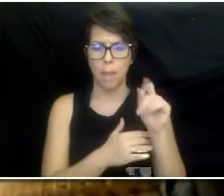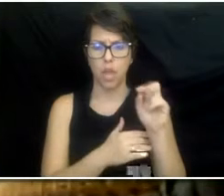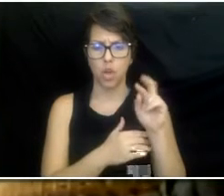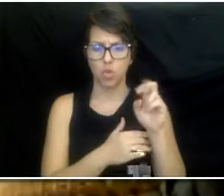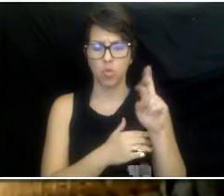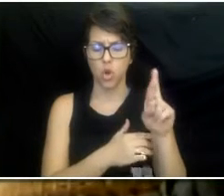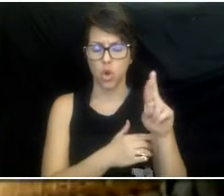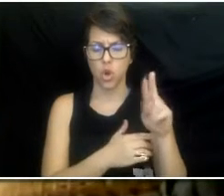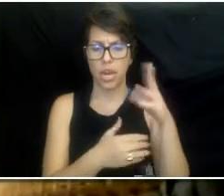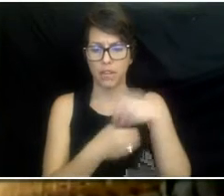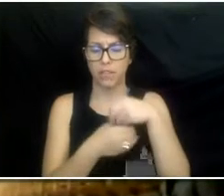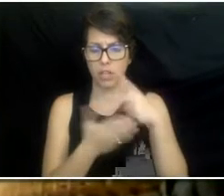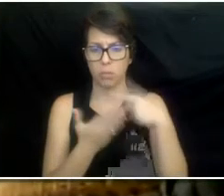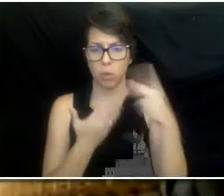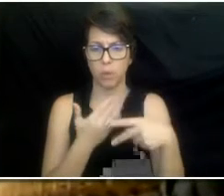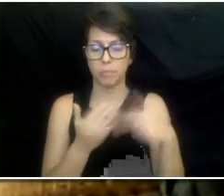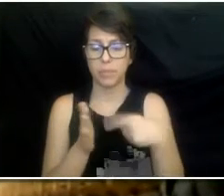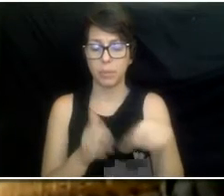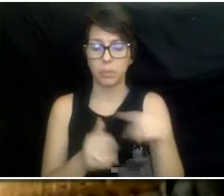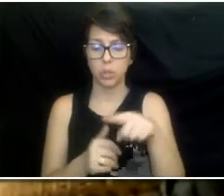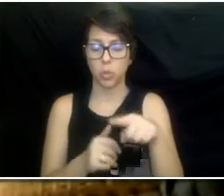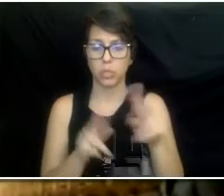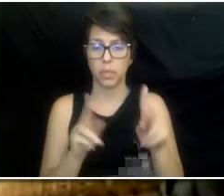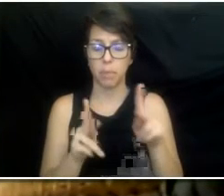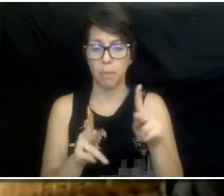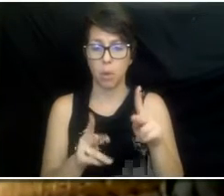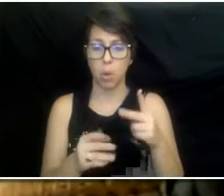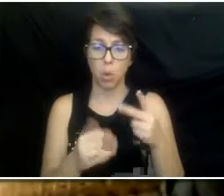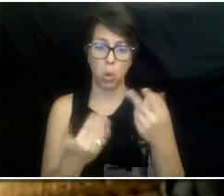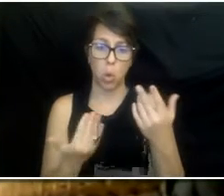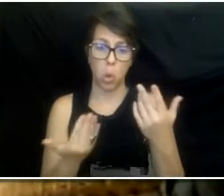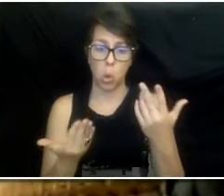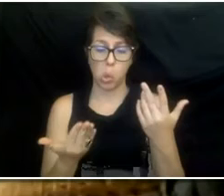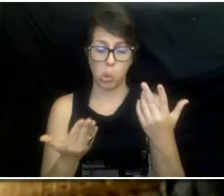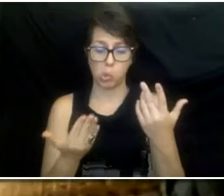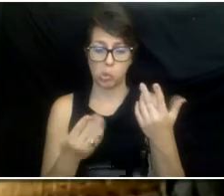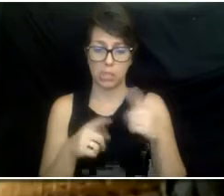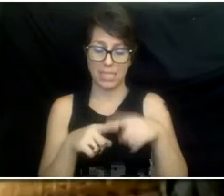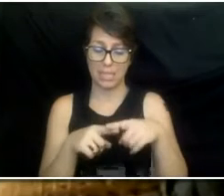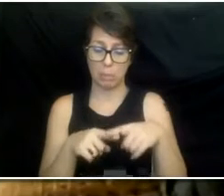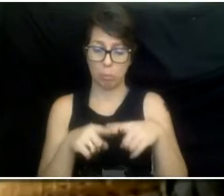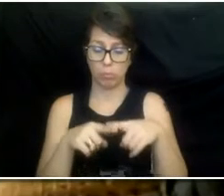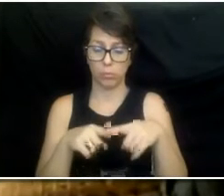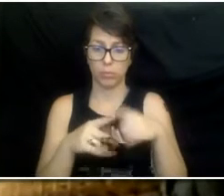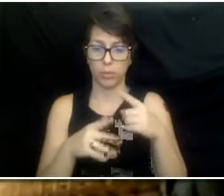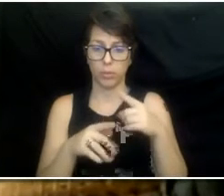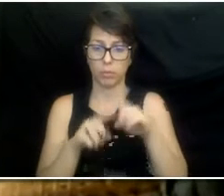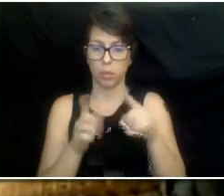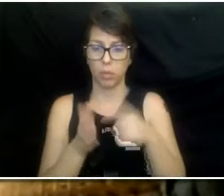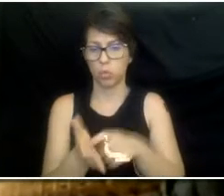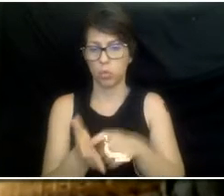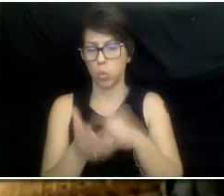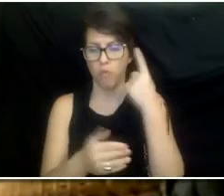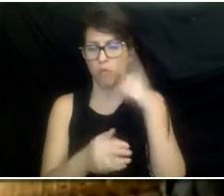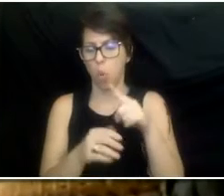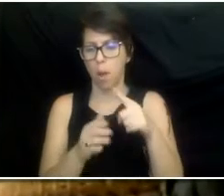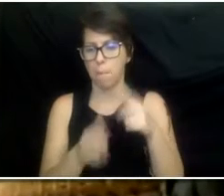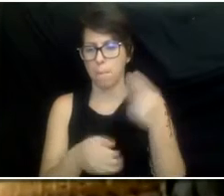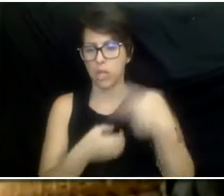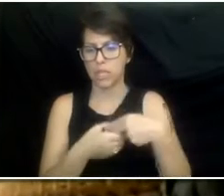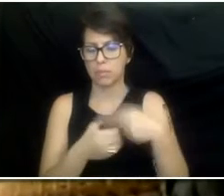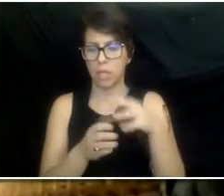what is the status of of those programs now that people can't leave their homes um is has any model been